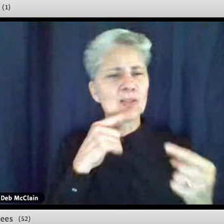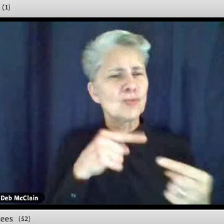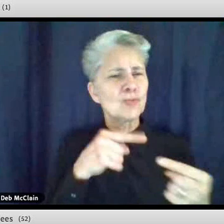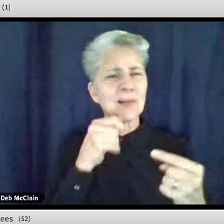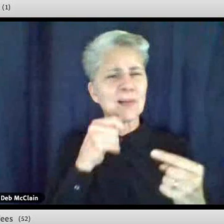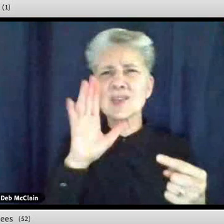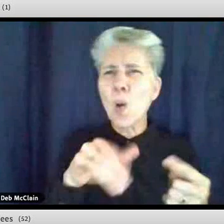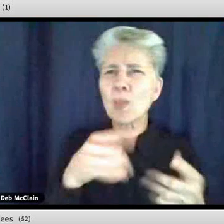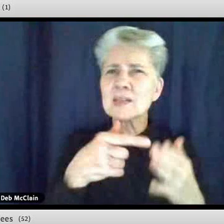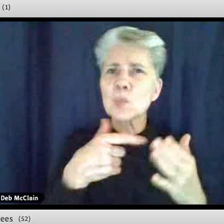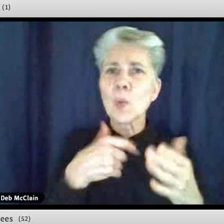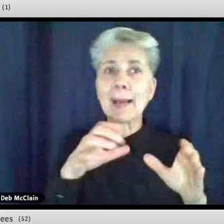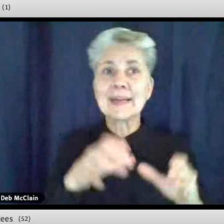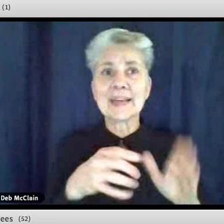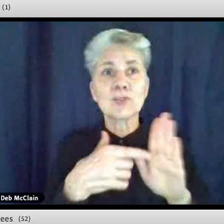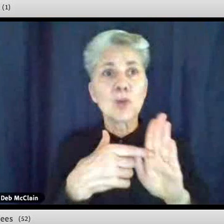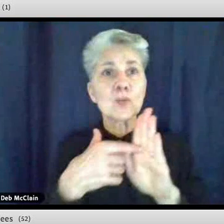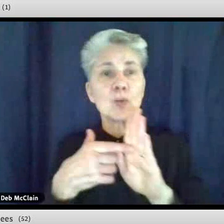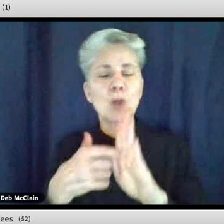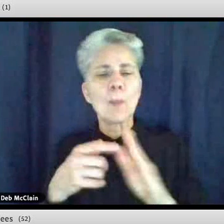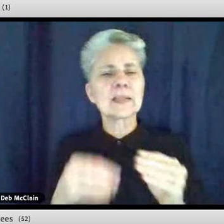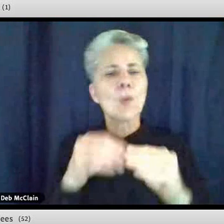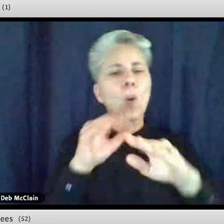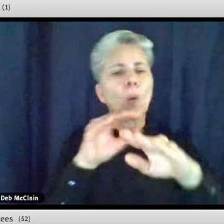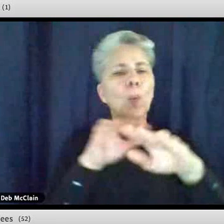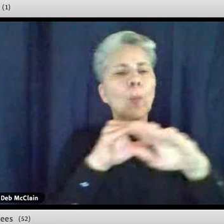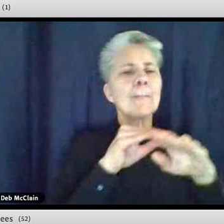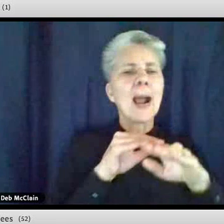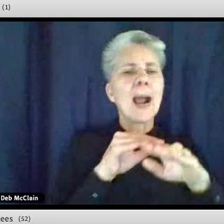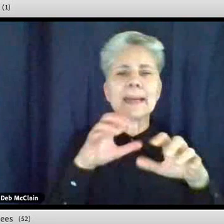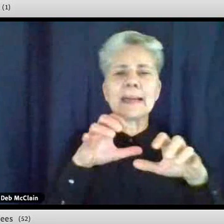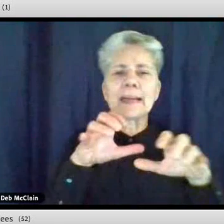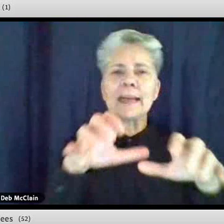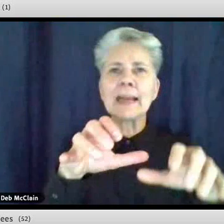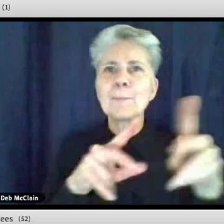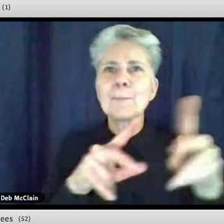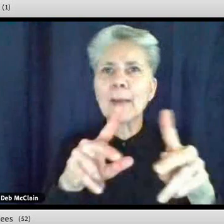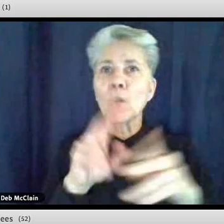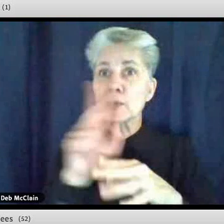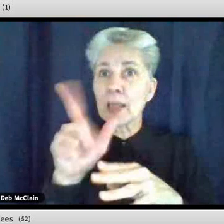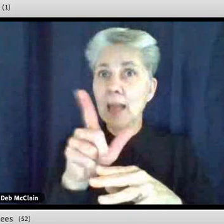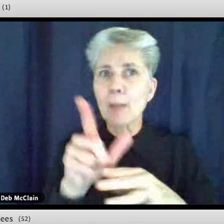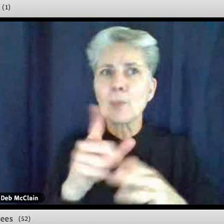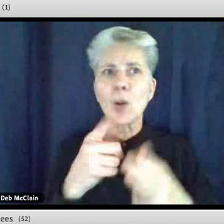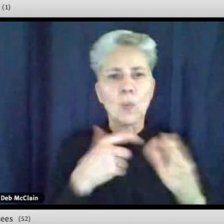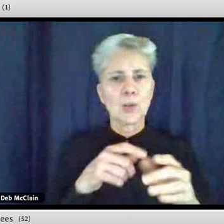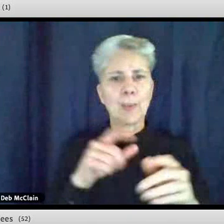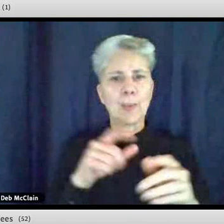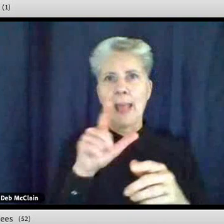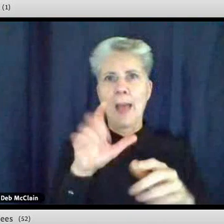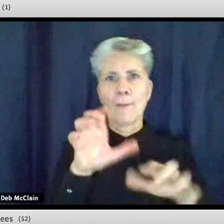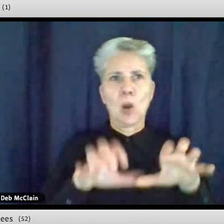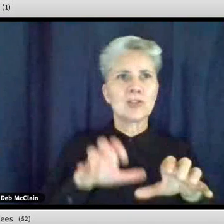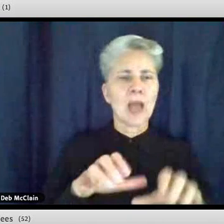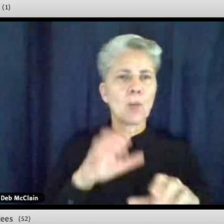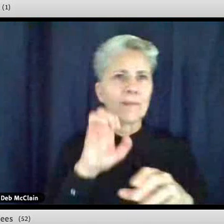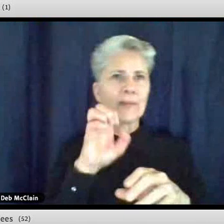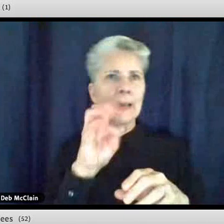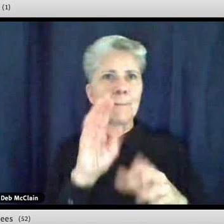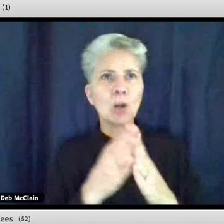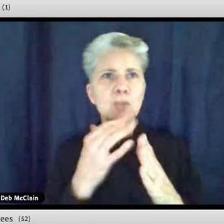we're already doing. All the Facebook groups I'm looking at, they're not struggling. They're saying, hey, this is what I did. But it's more reminding the